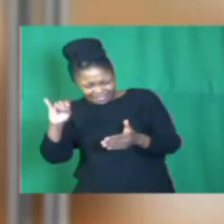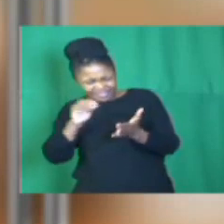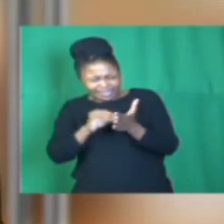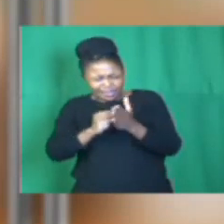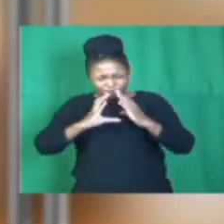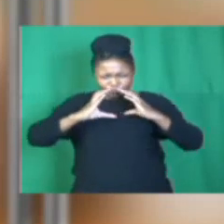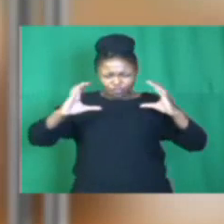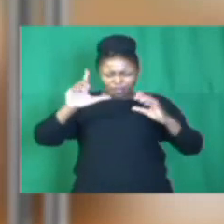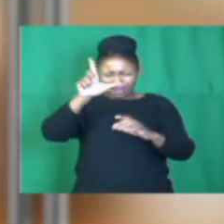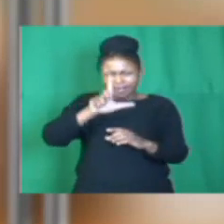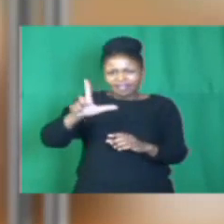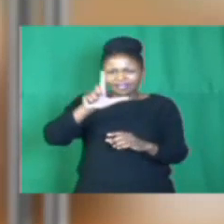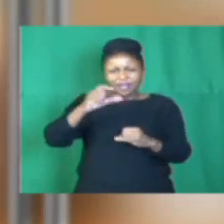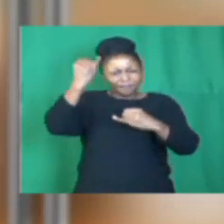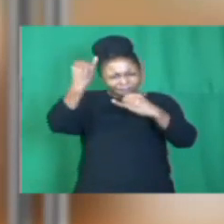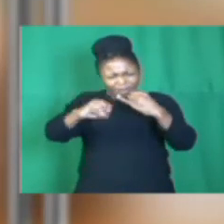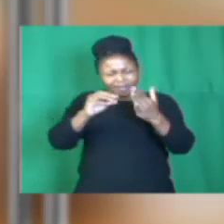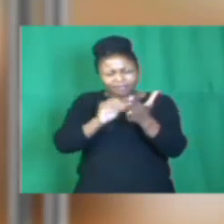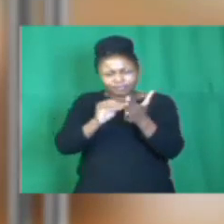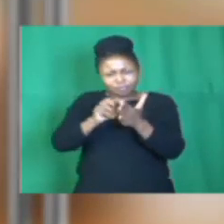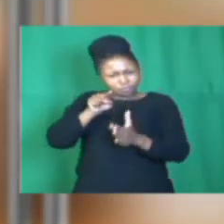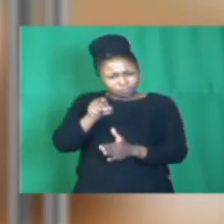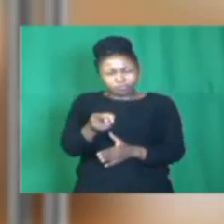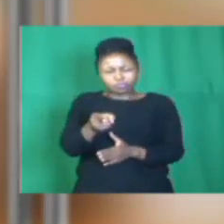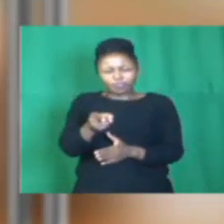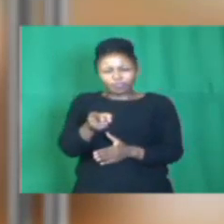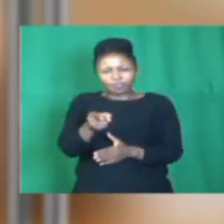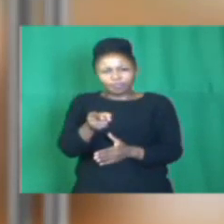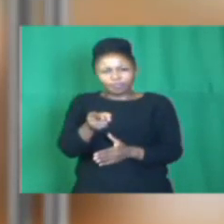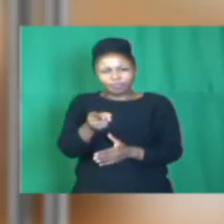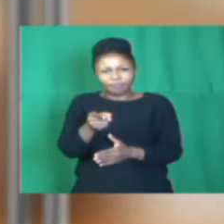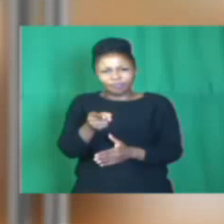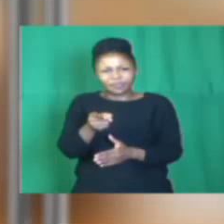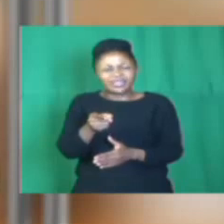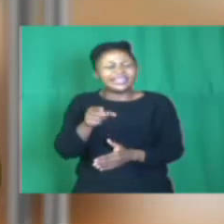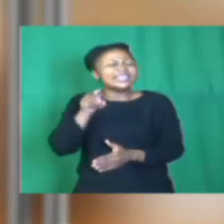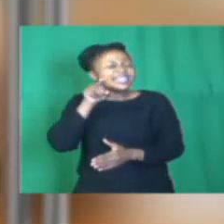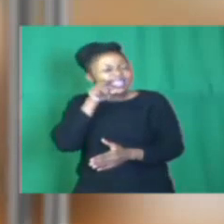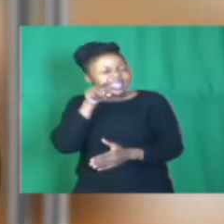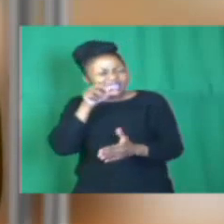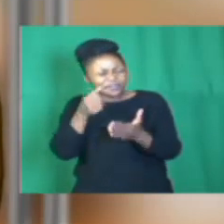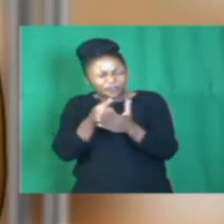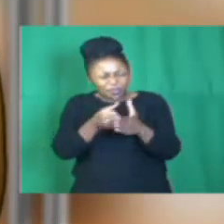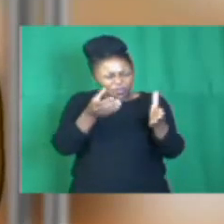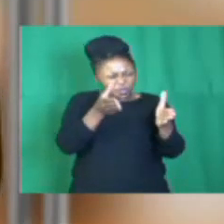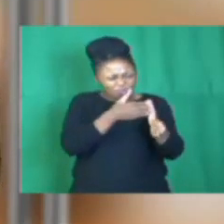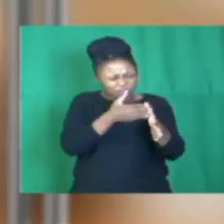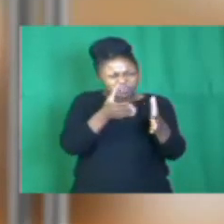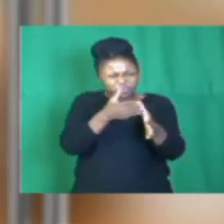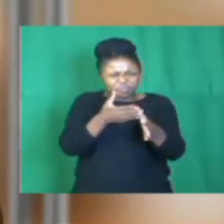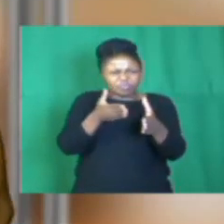with a full stop. So, and usually you are not expected to respond in a sentence